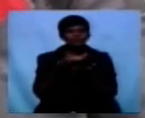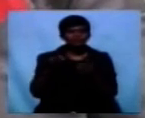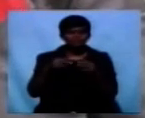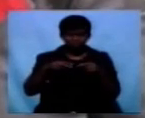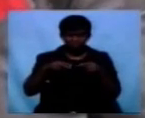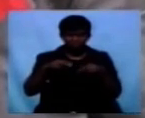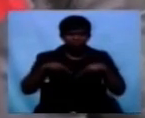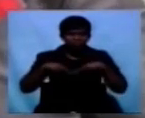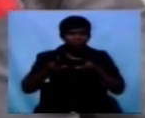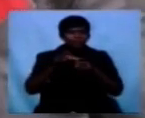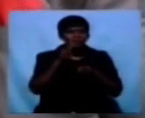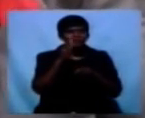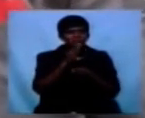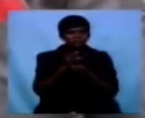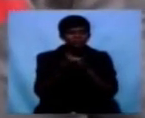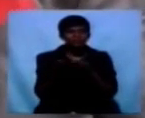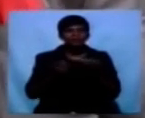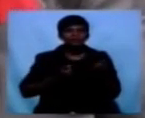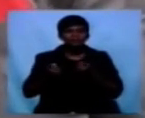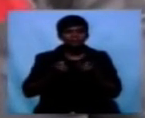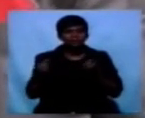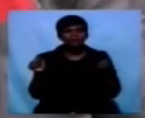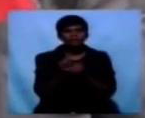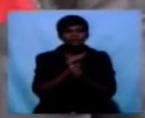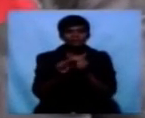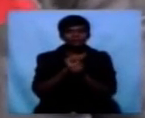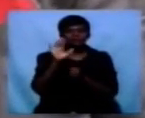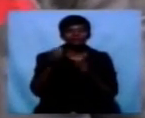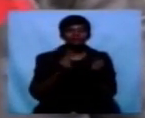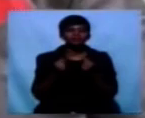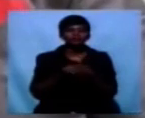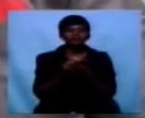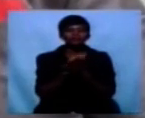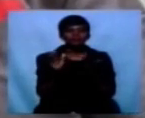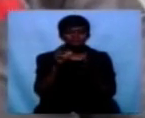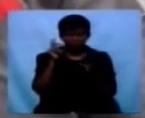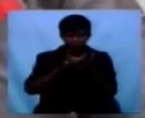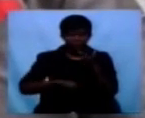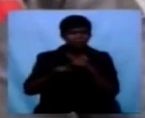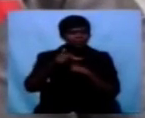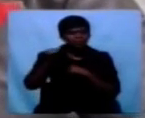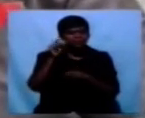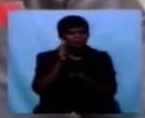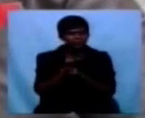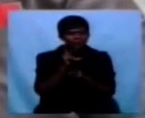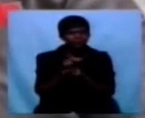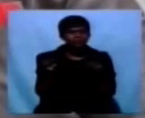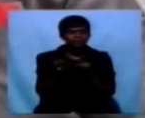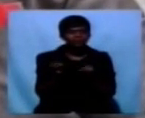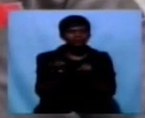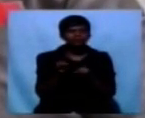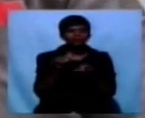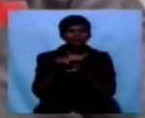roads, so that you drive, you damage your car, how much cost will it be for you to maintain the suspension of your